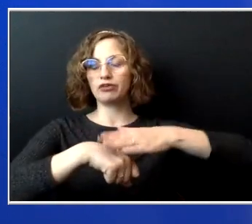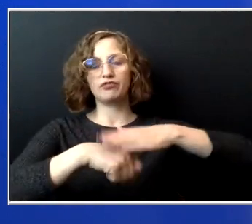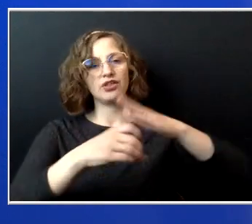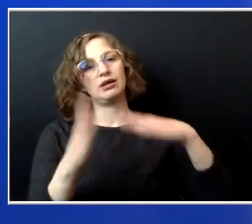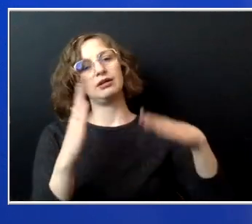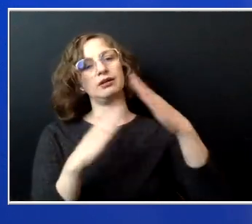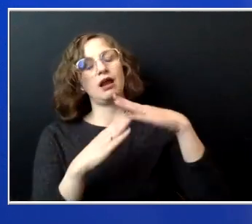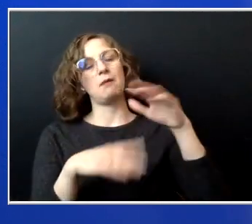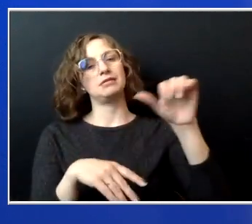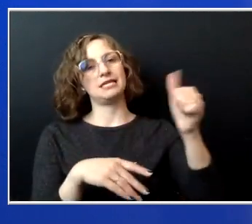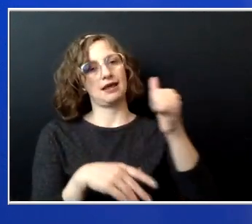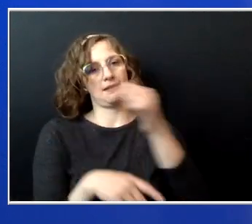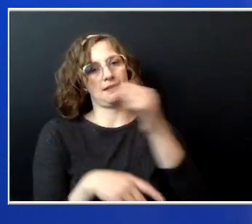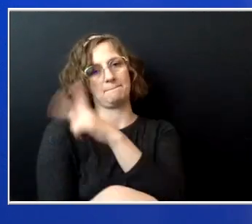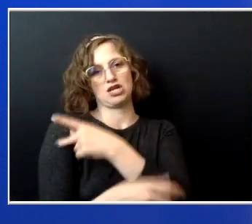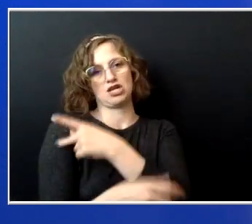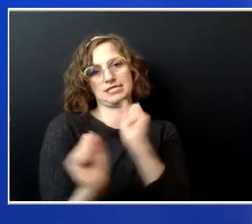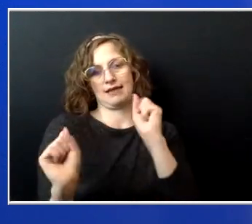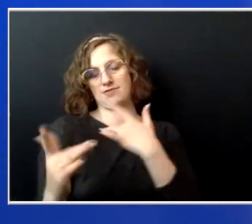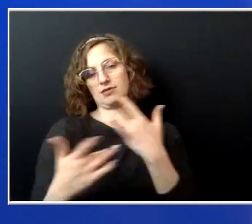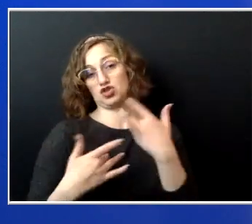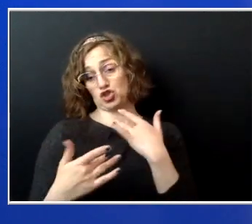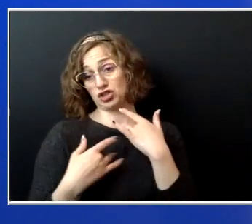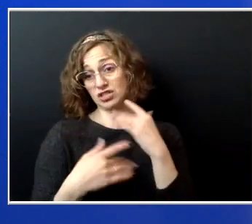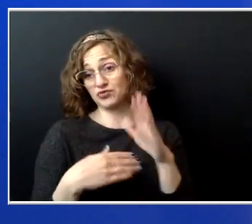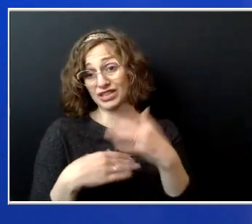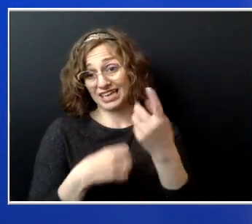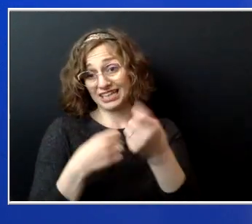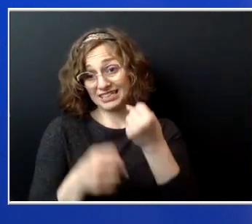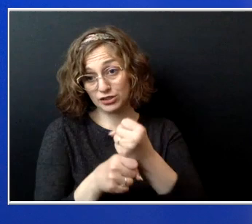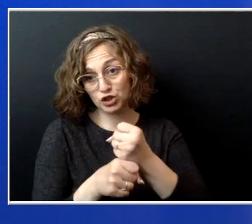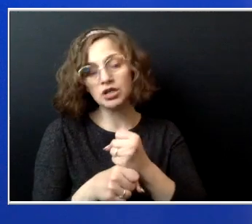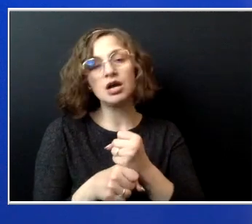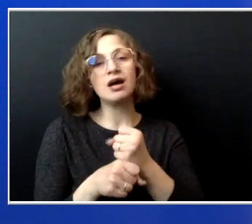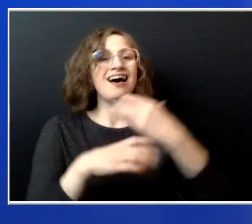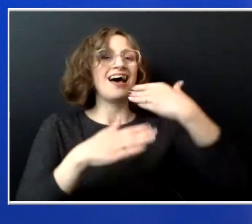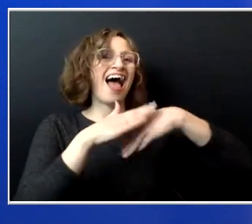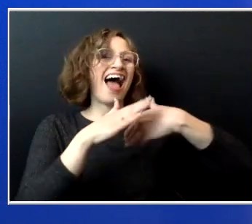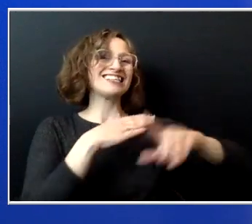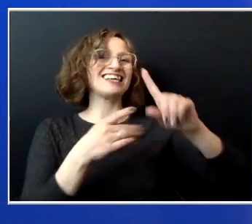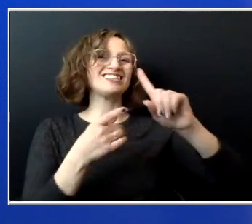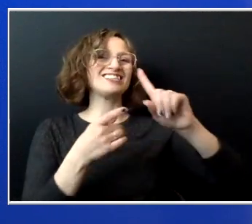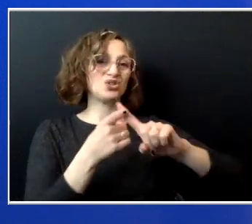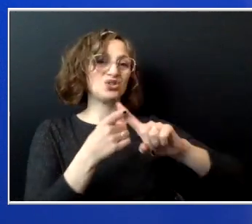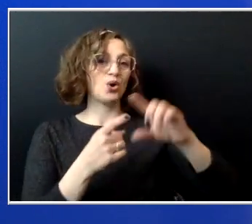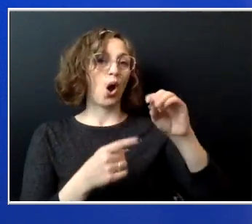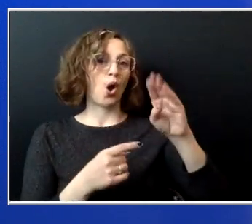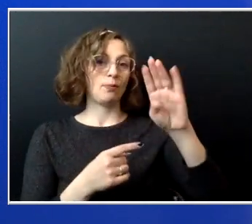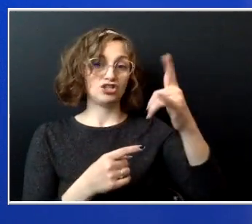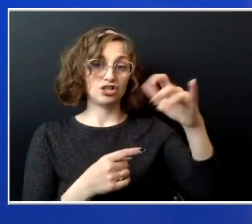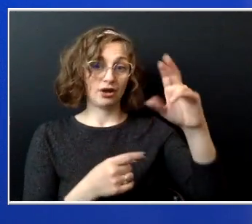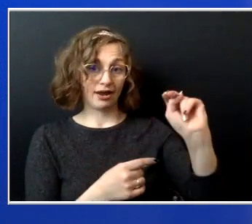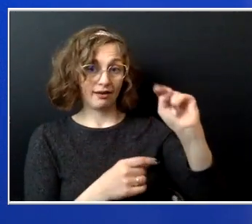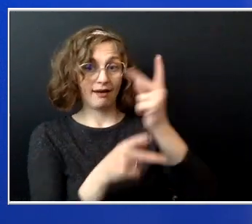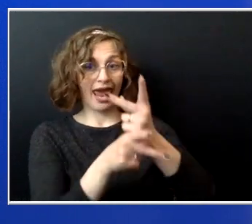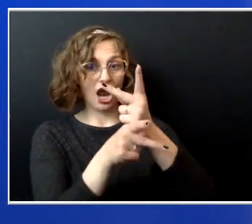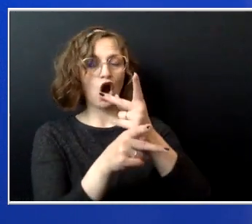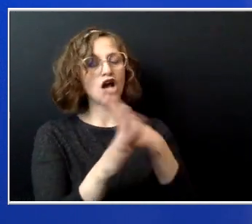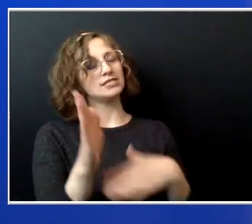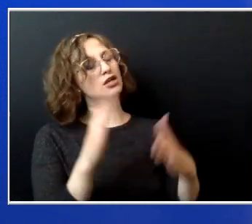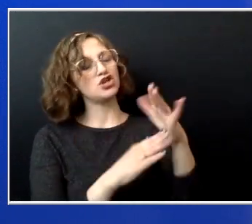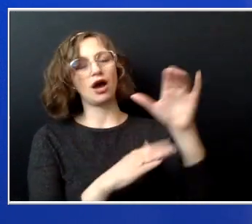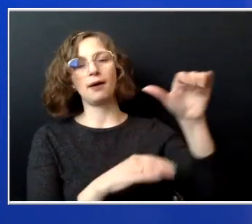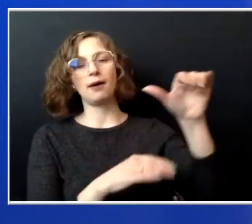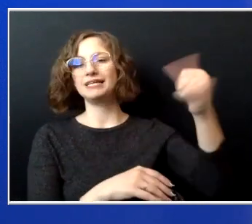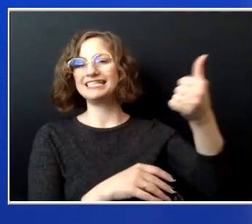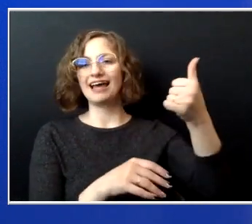And access to maternal and obstetrical care is on the top 10 list for national concerns. And